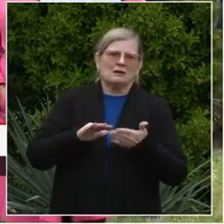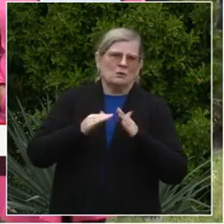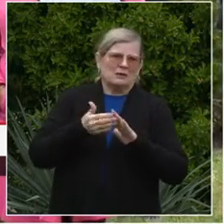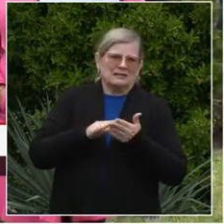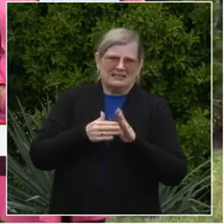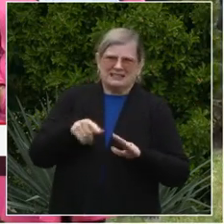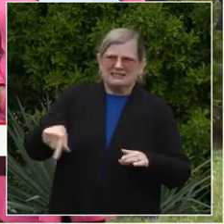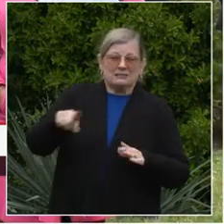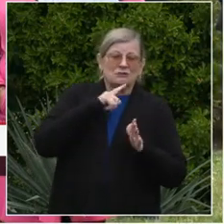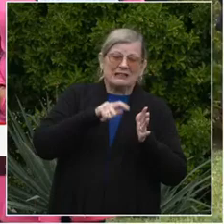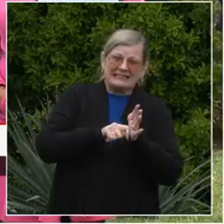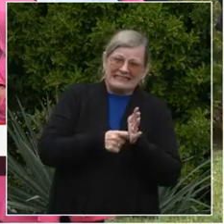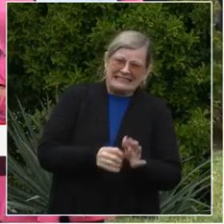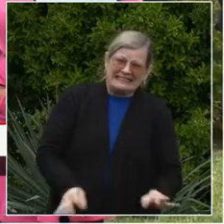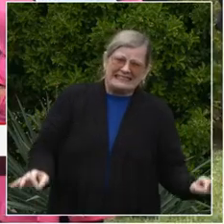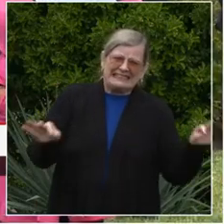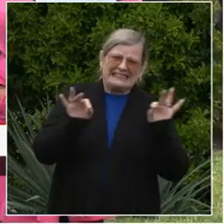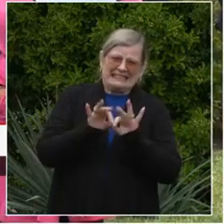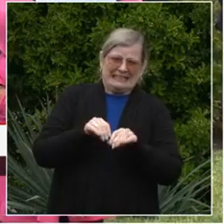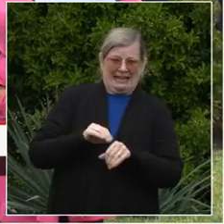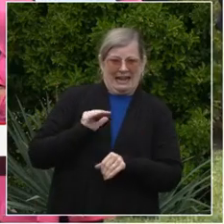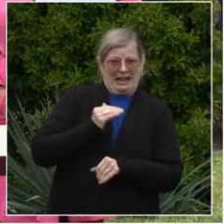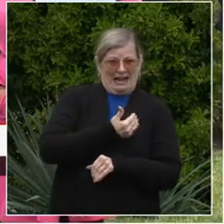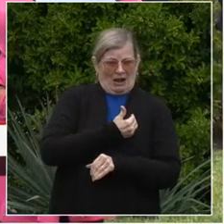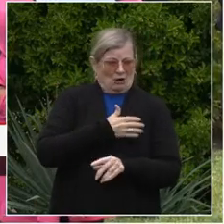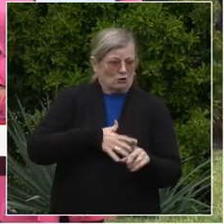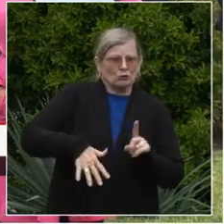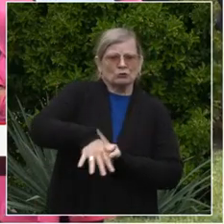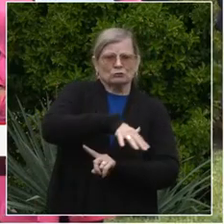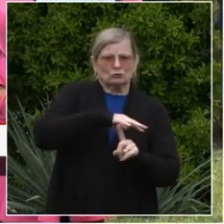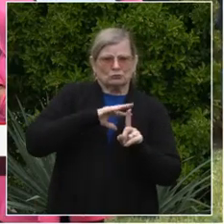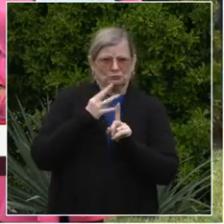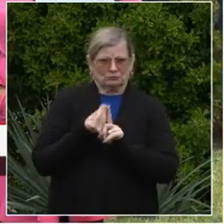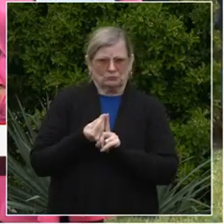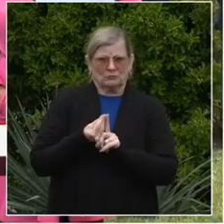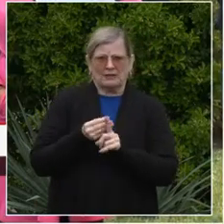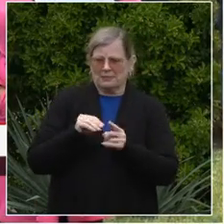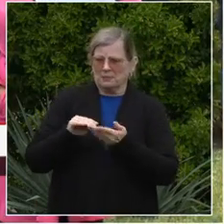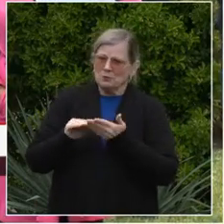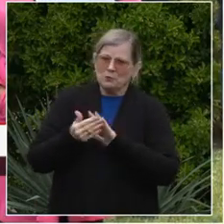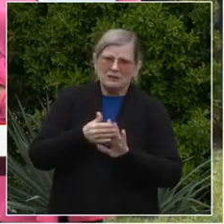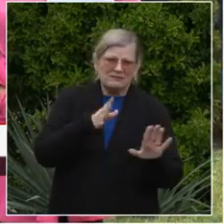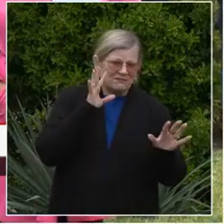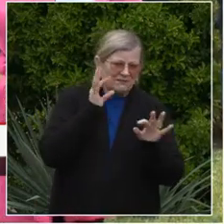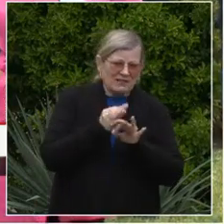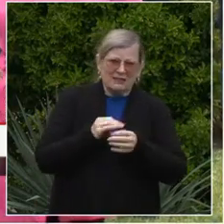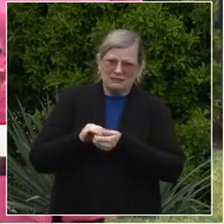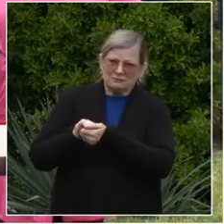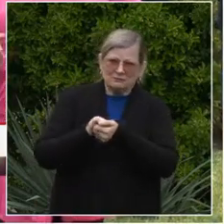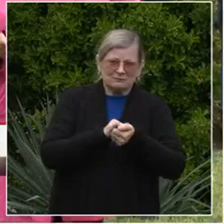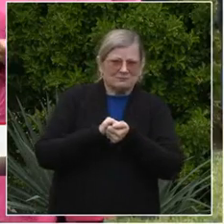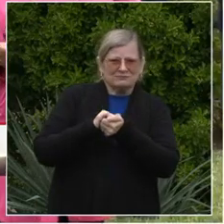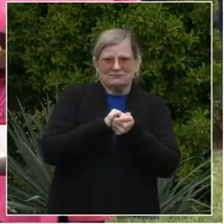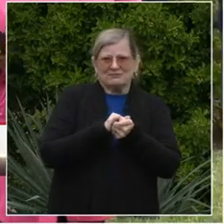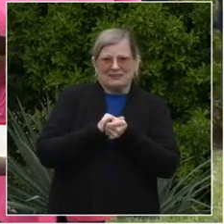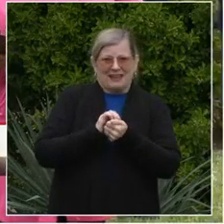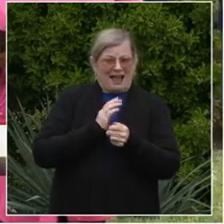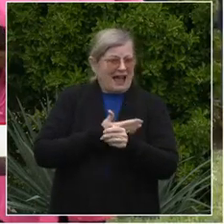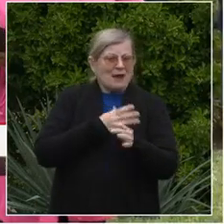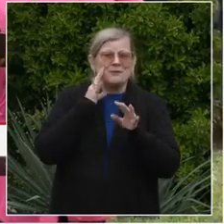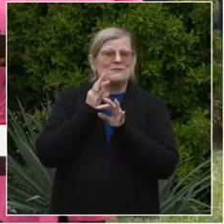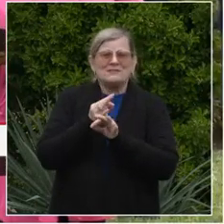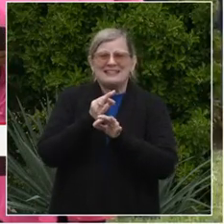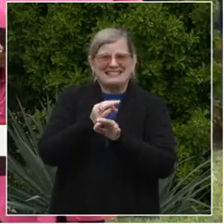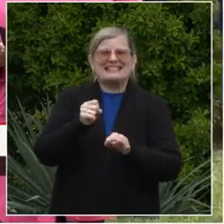culture, and a community where faith brings us together. Our faith is our destiny. I wish everyone a safe